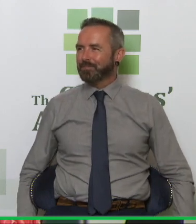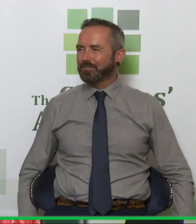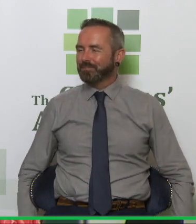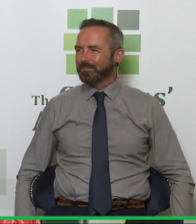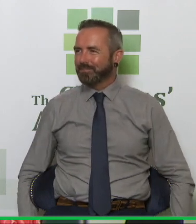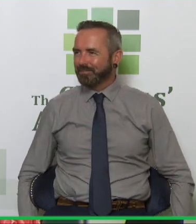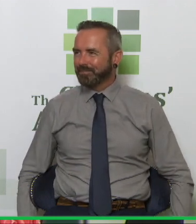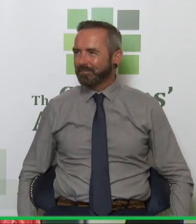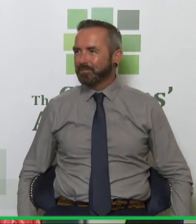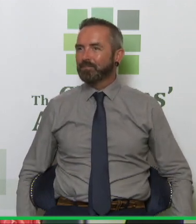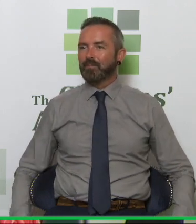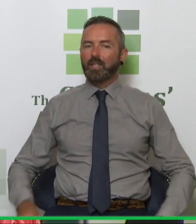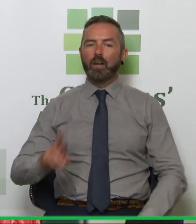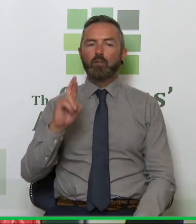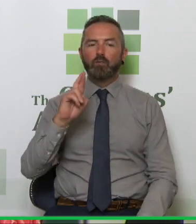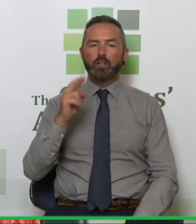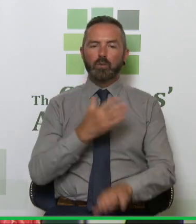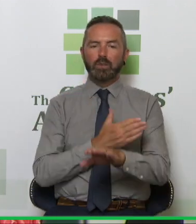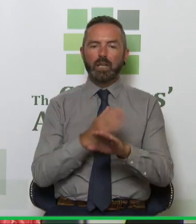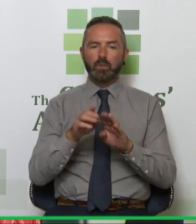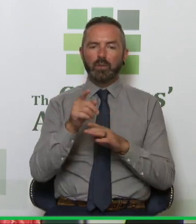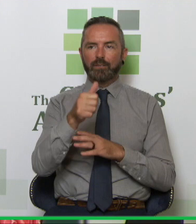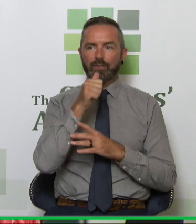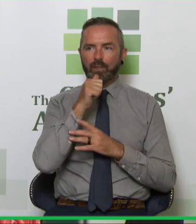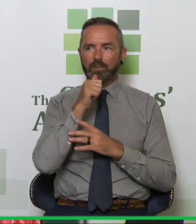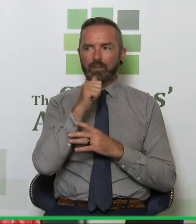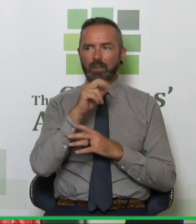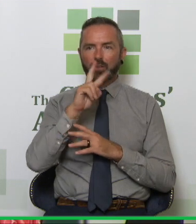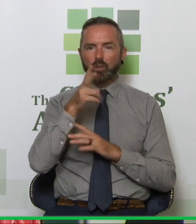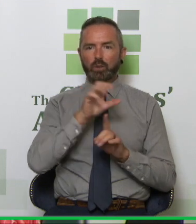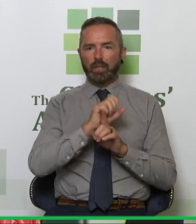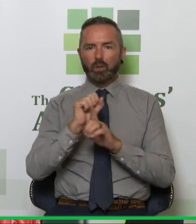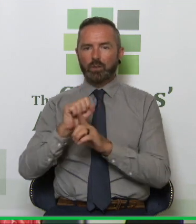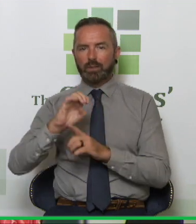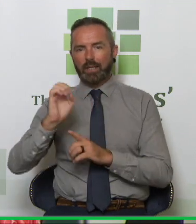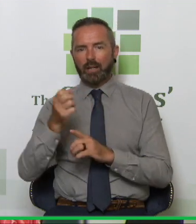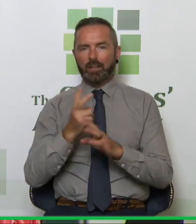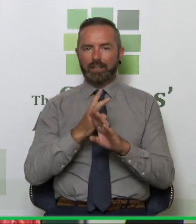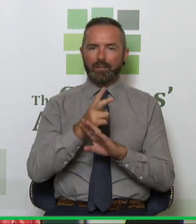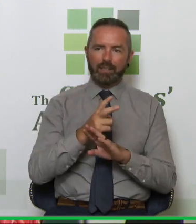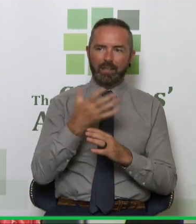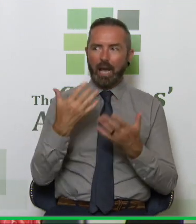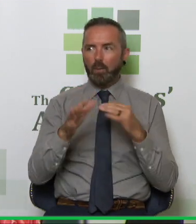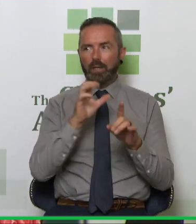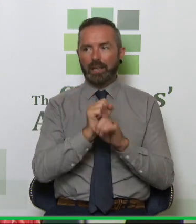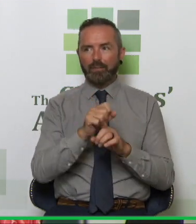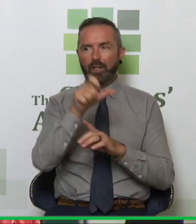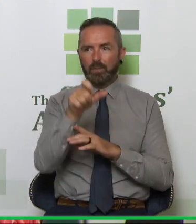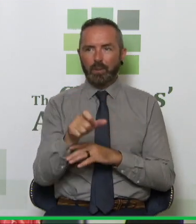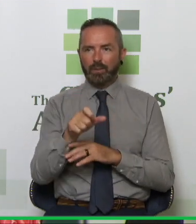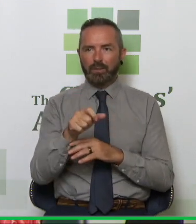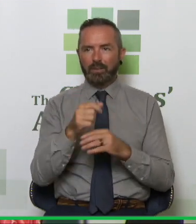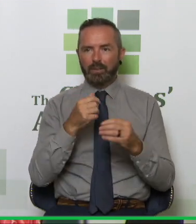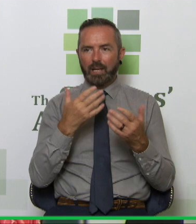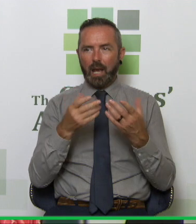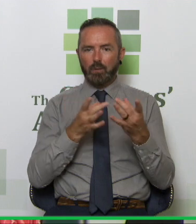around the areas in, if I'm doing it justice, dual diagnosis, early interventions. How do you identify, what's the triggers? How do you